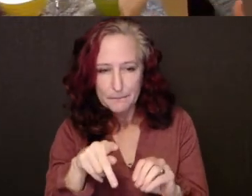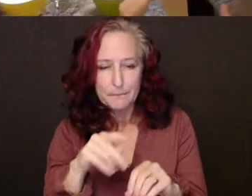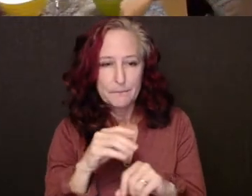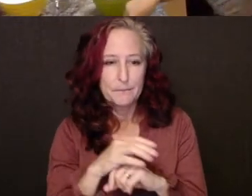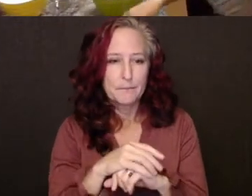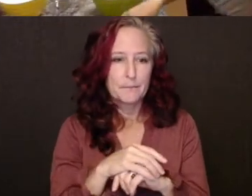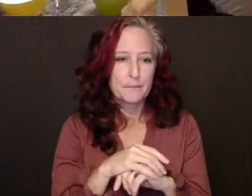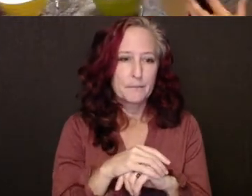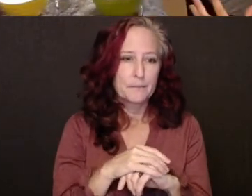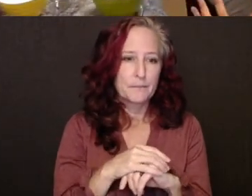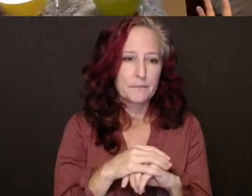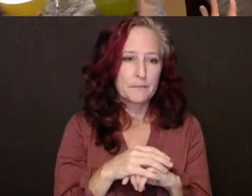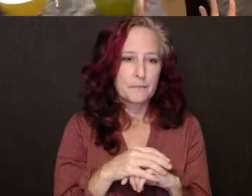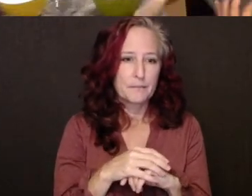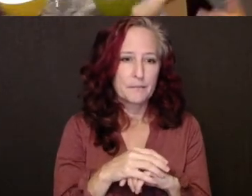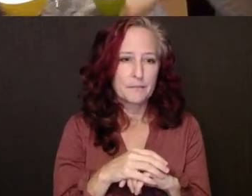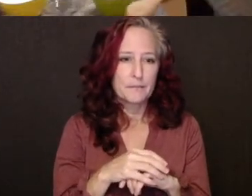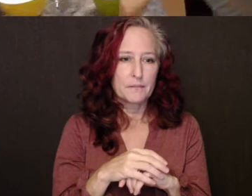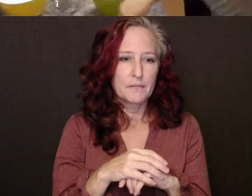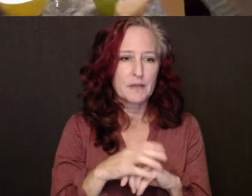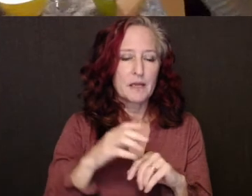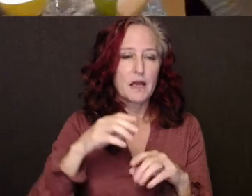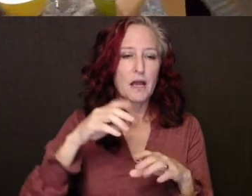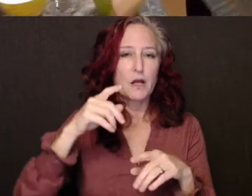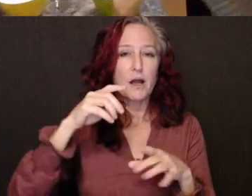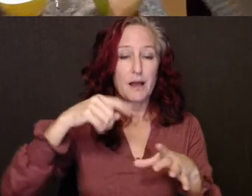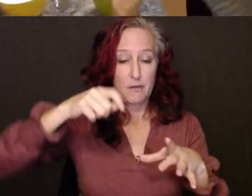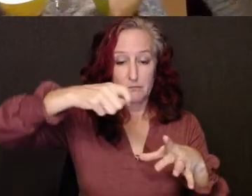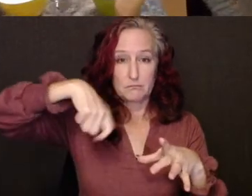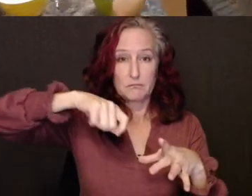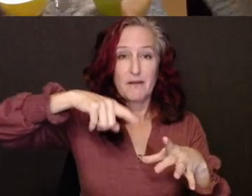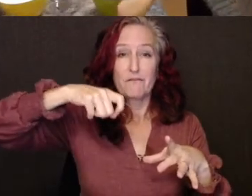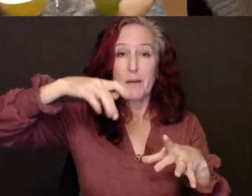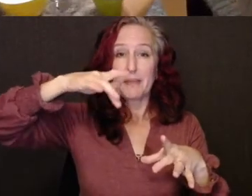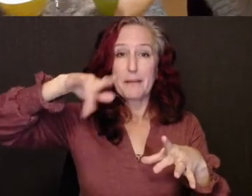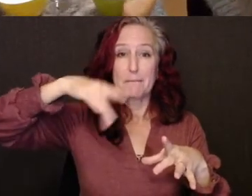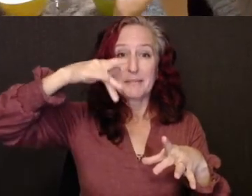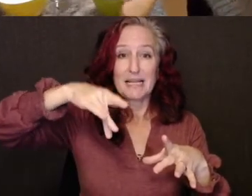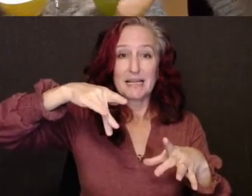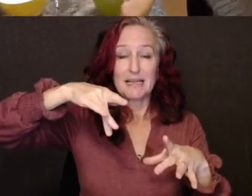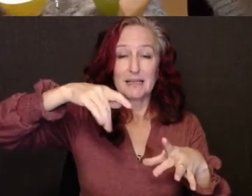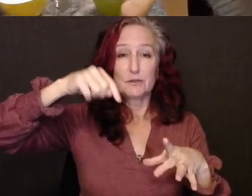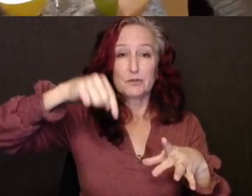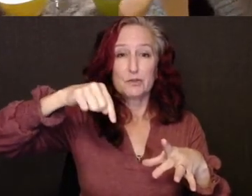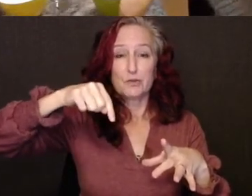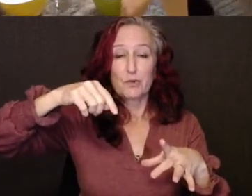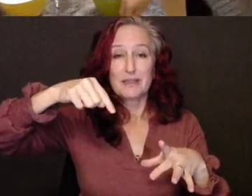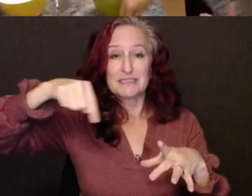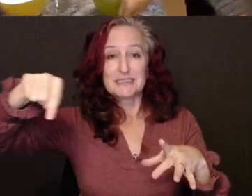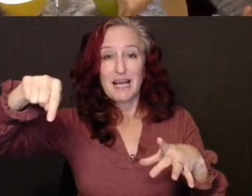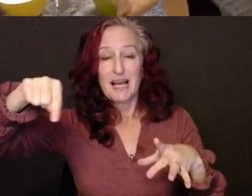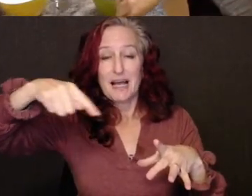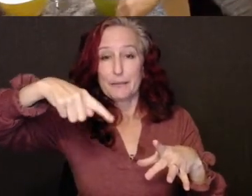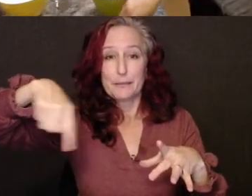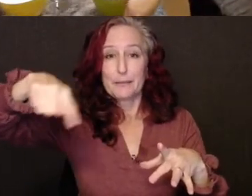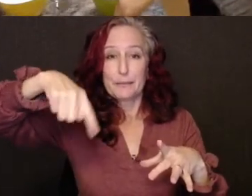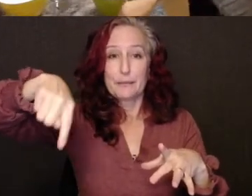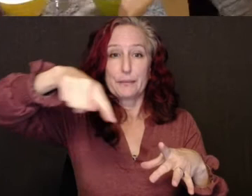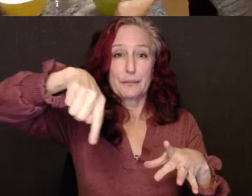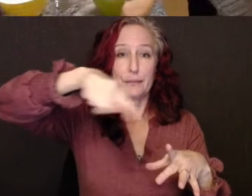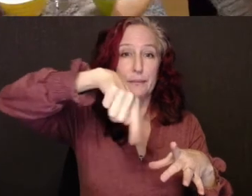of not rising as much. So I just kind of make sure that as I'm mixing to avoid